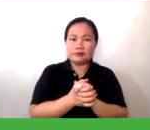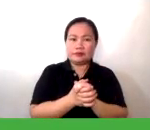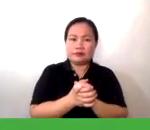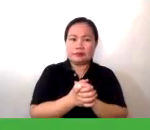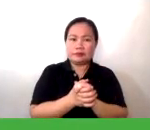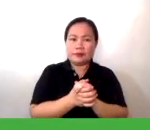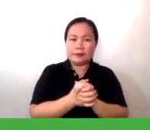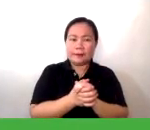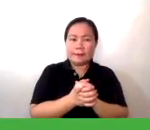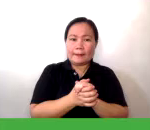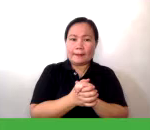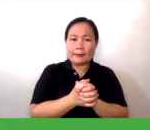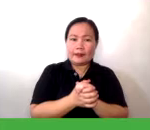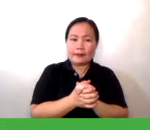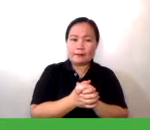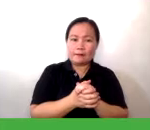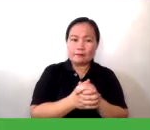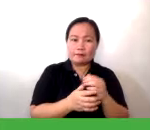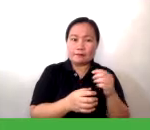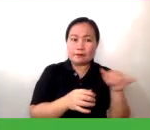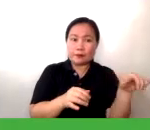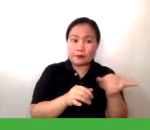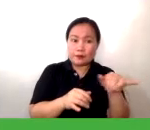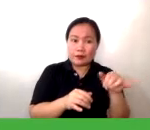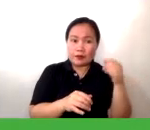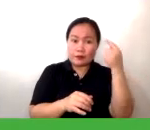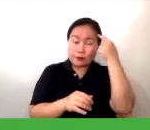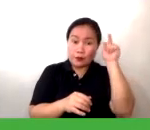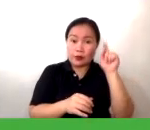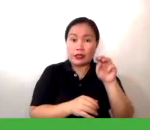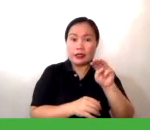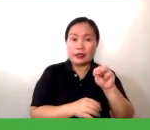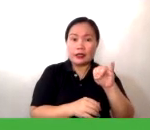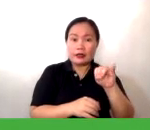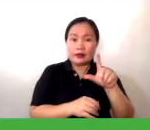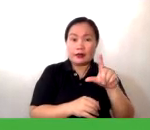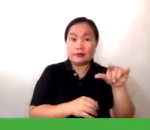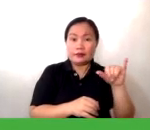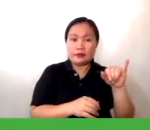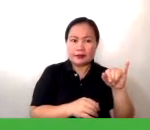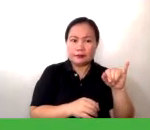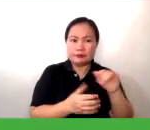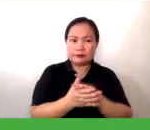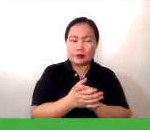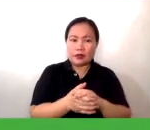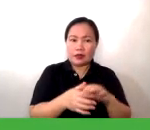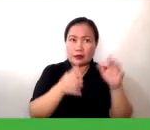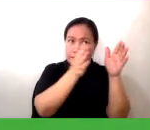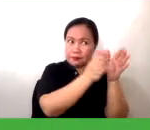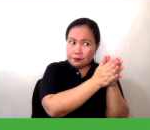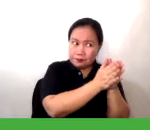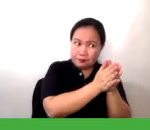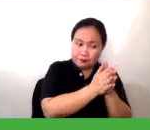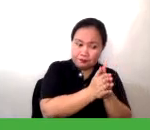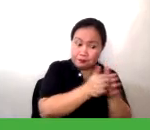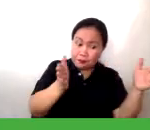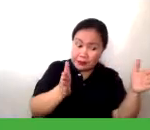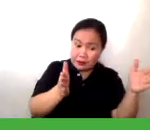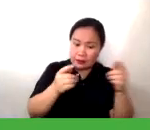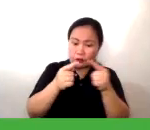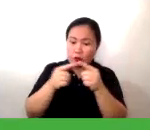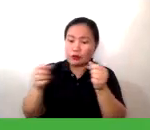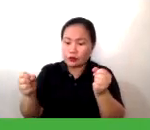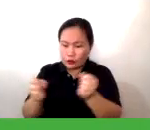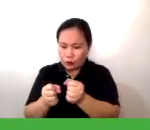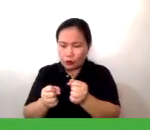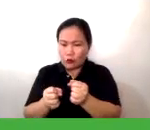Okay? And then, for milli, ganun din. So, basta kapag bigger unit to smaller, we